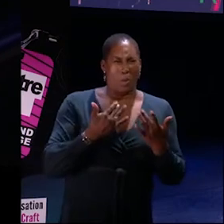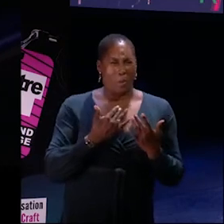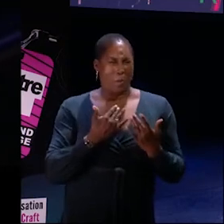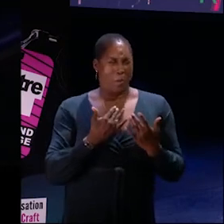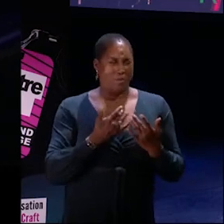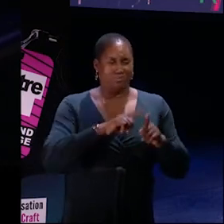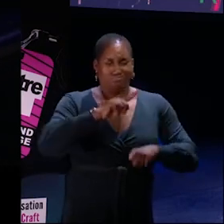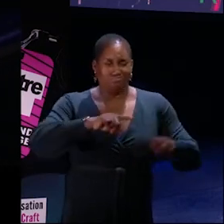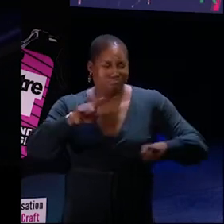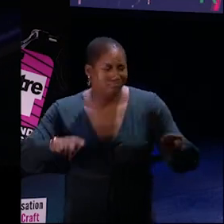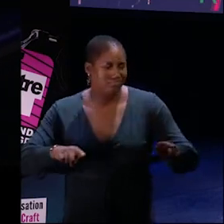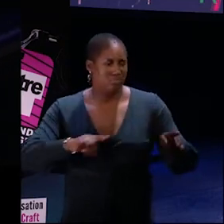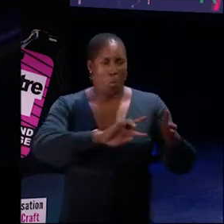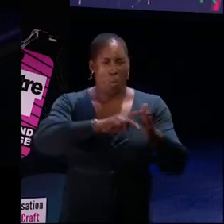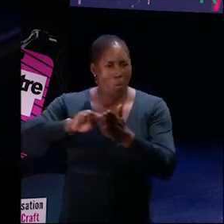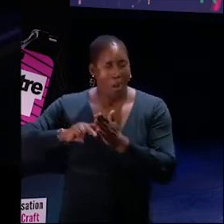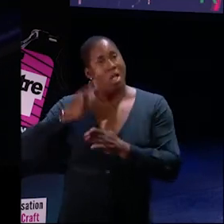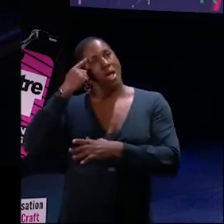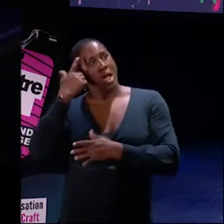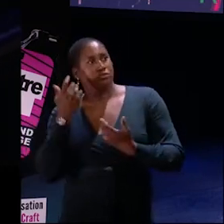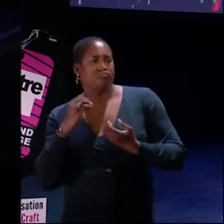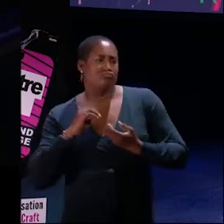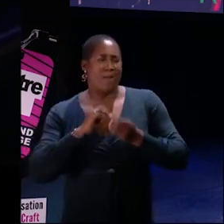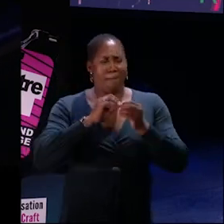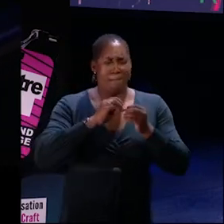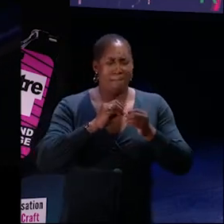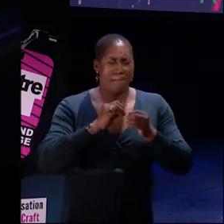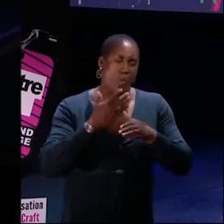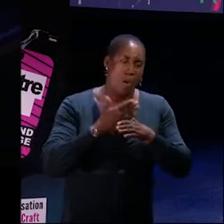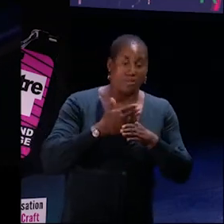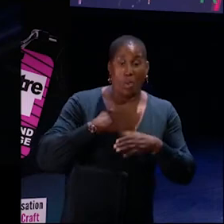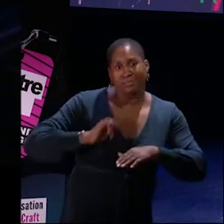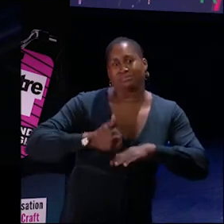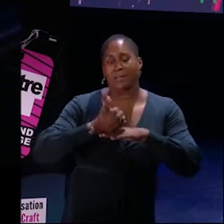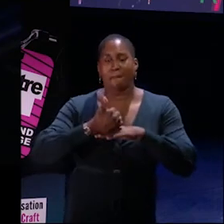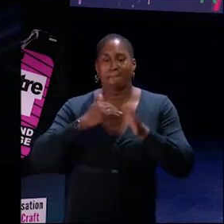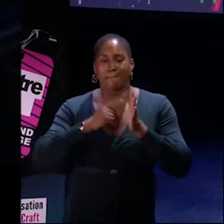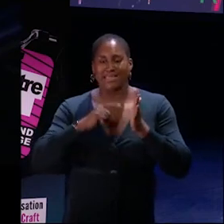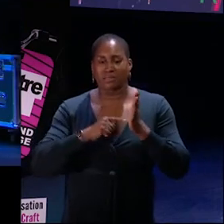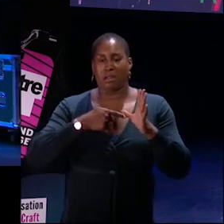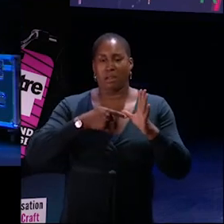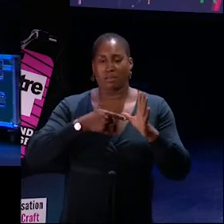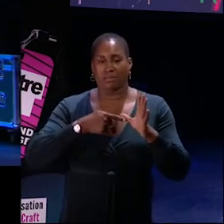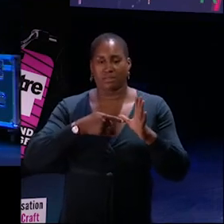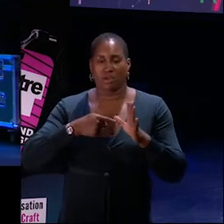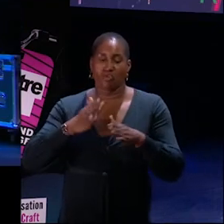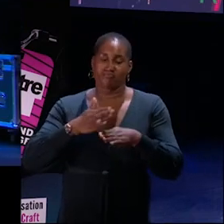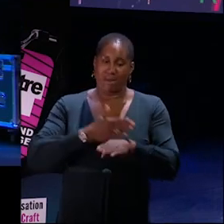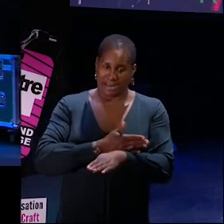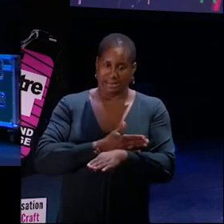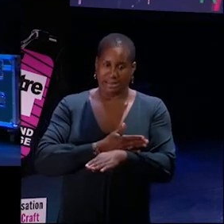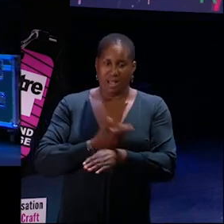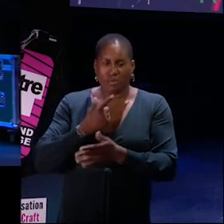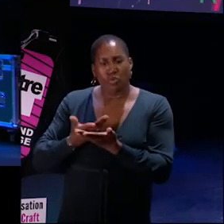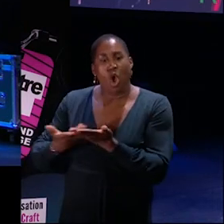about sustainability in how they make their work. So we set up Meta Green as a sort of arm of what we do as the company. Again, a sort of consultancy effort, sort